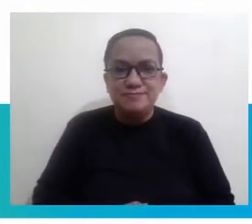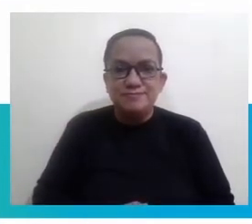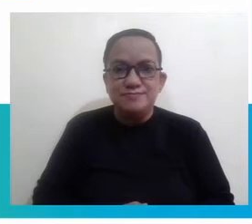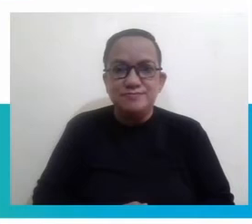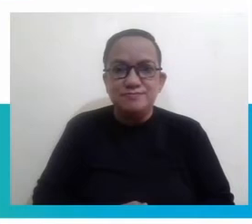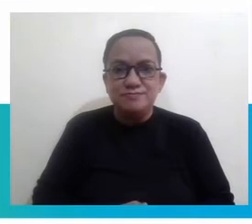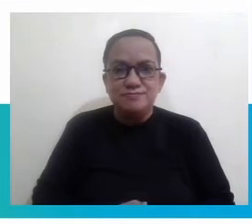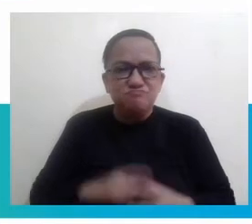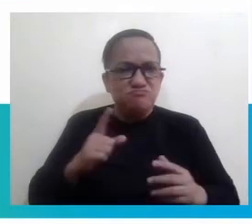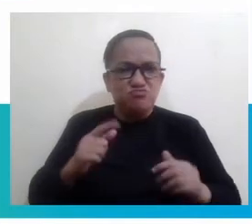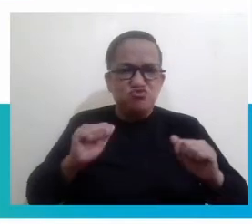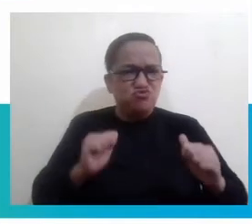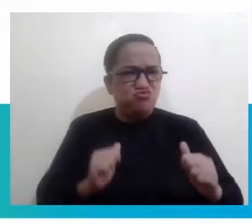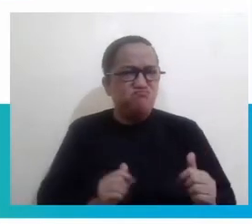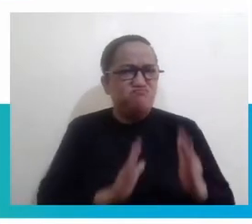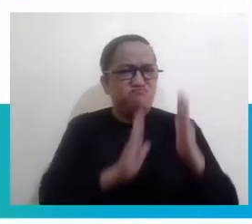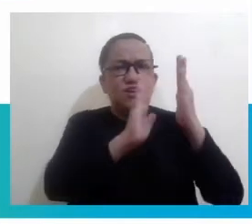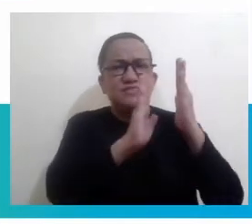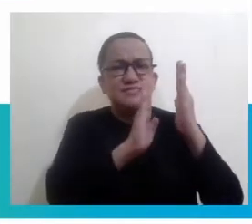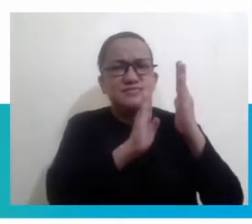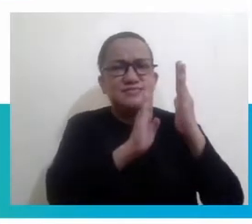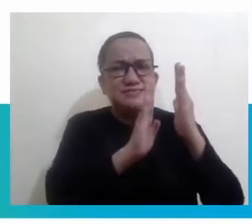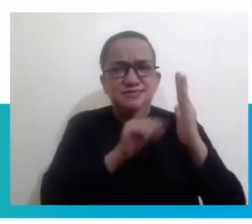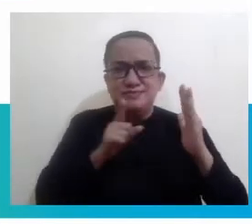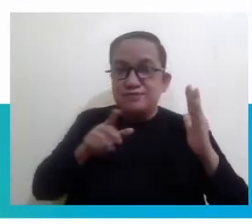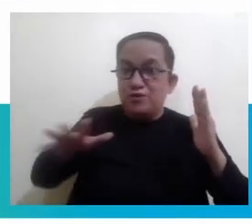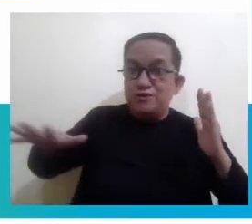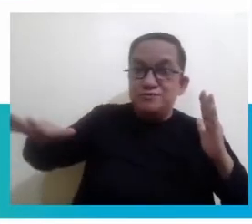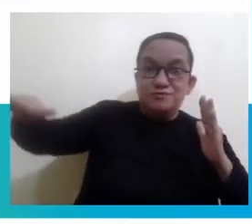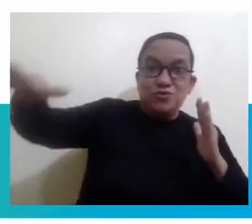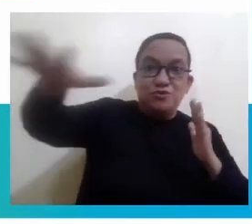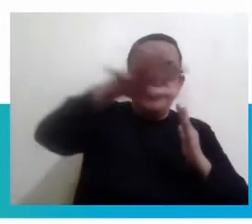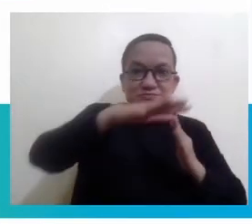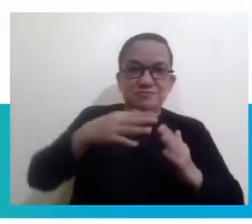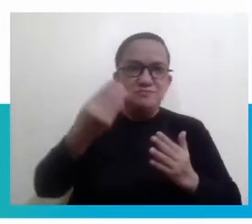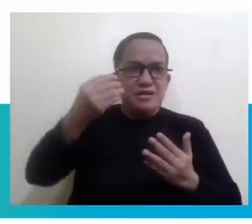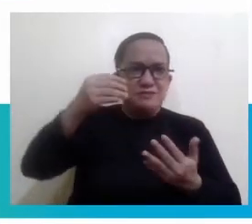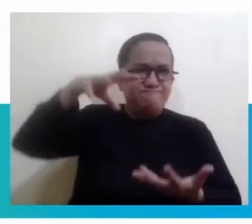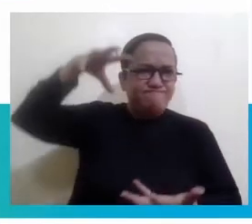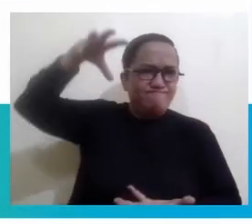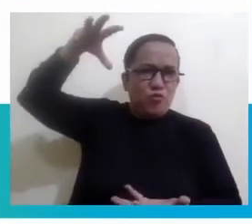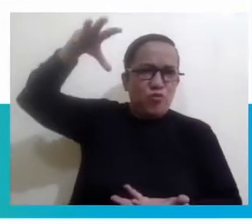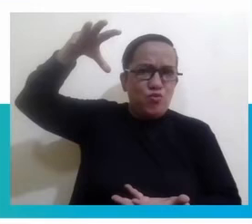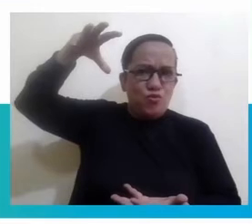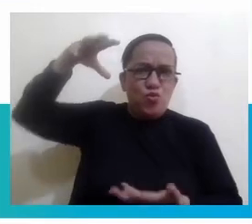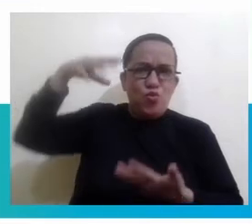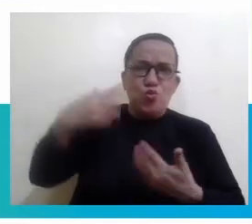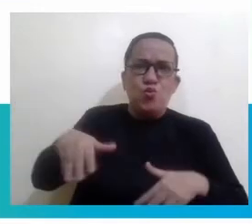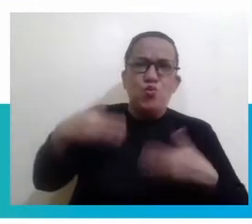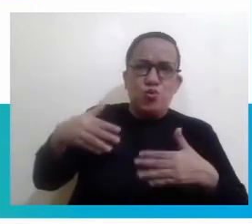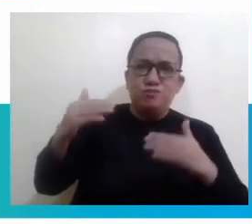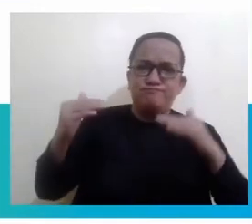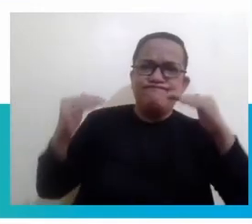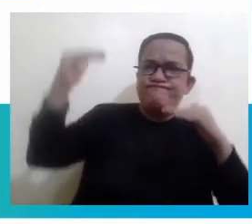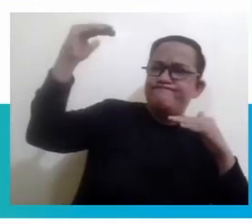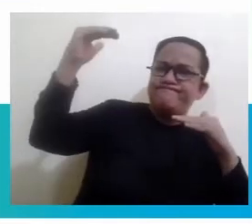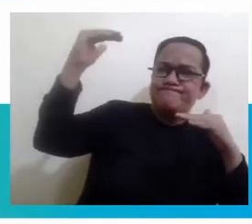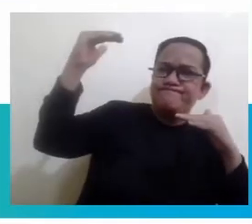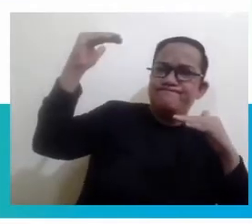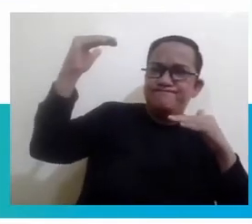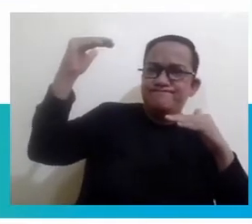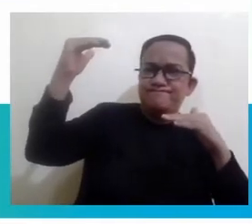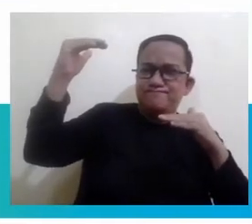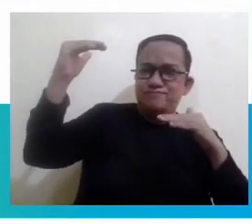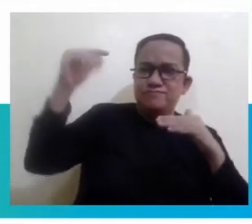and we firmly believe that a healthy ocean, a healthy and clean ocean for a desired